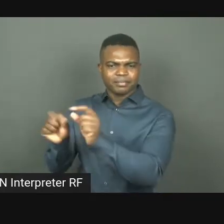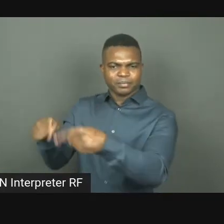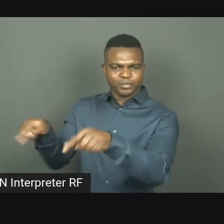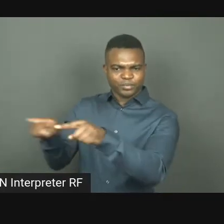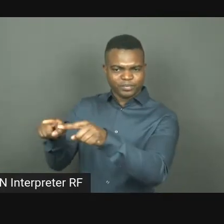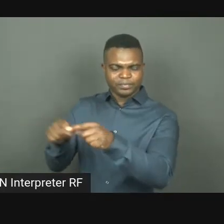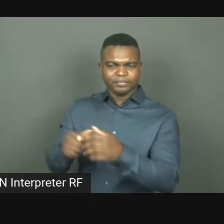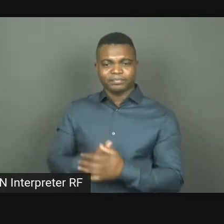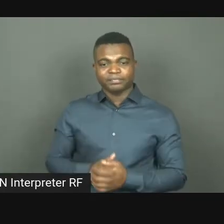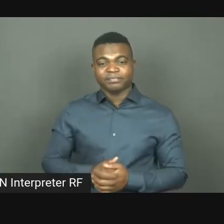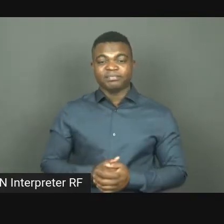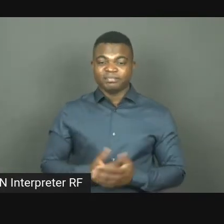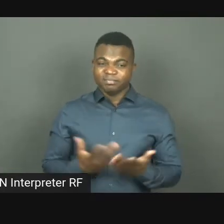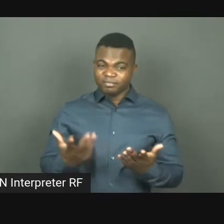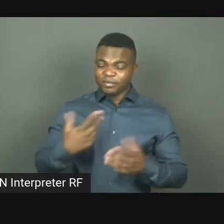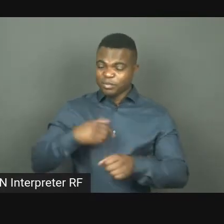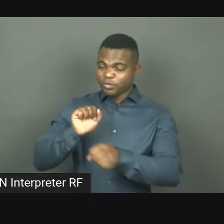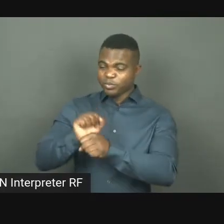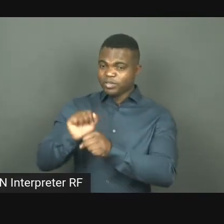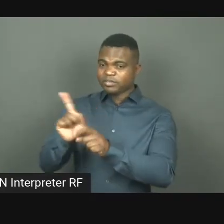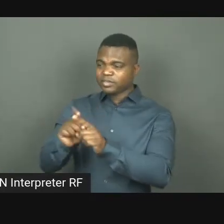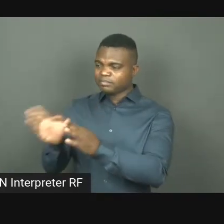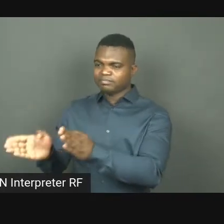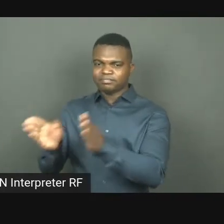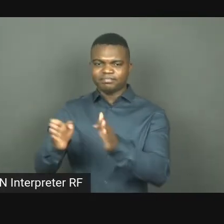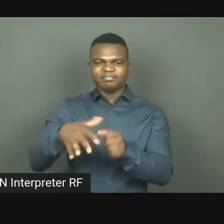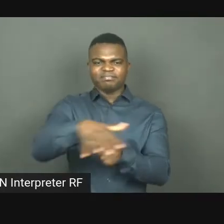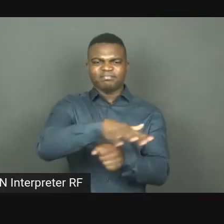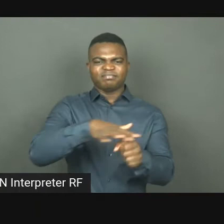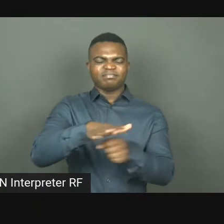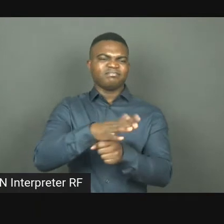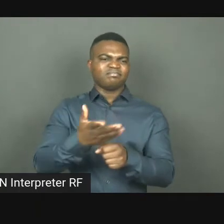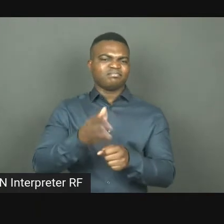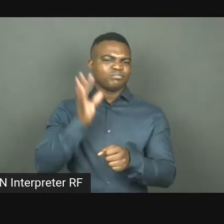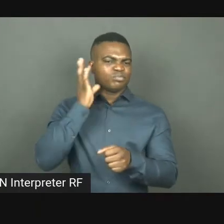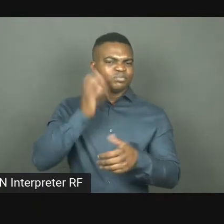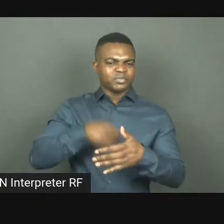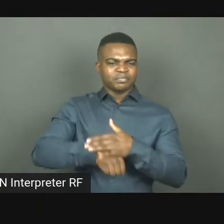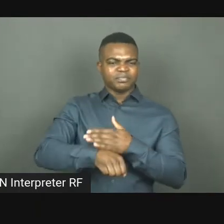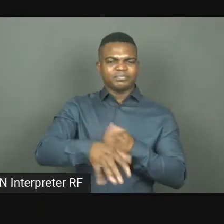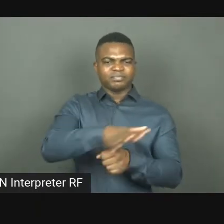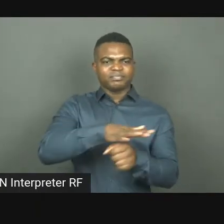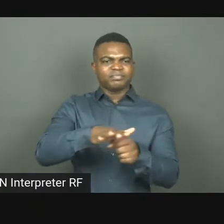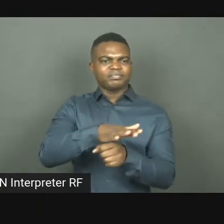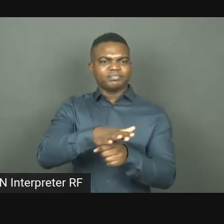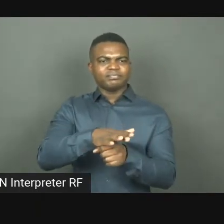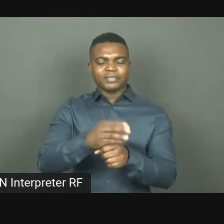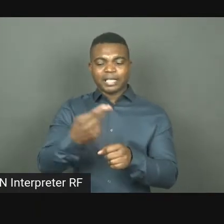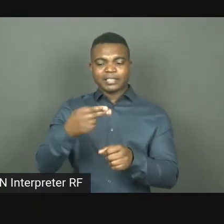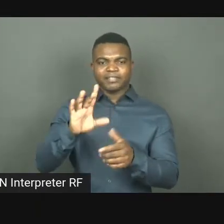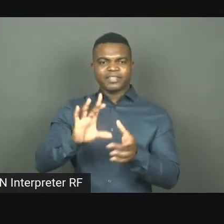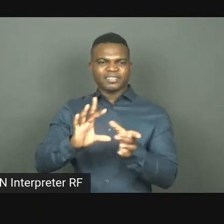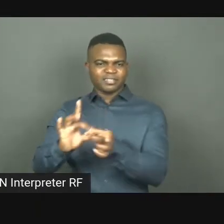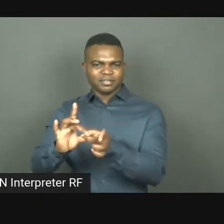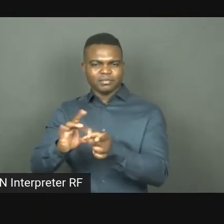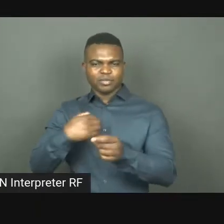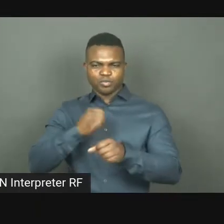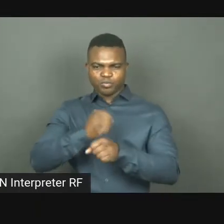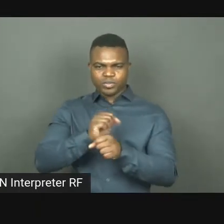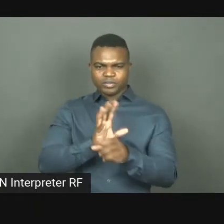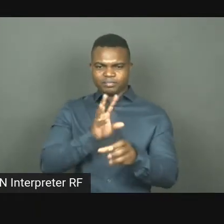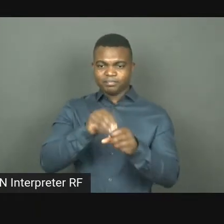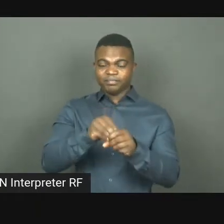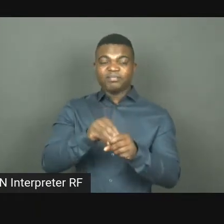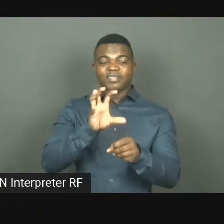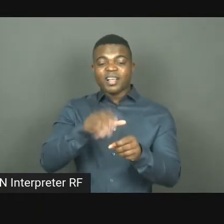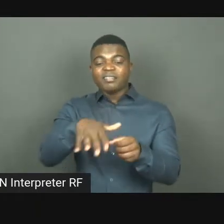that the people that I was talking with and standing alongside of were addressing spiritual questions